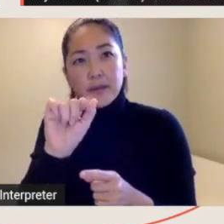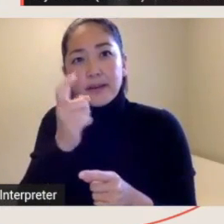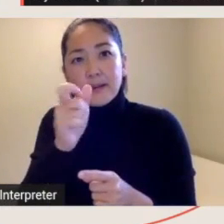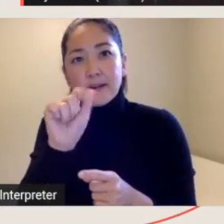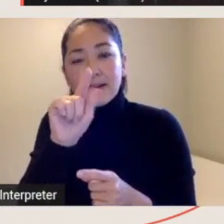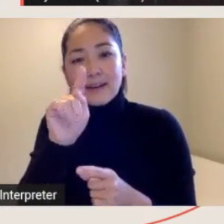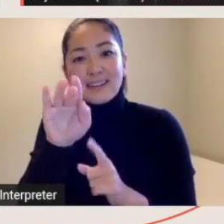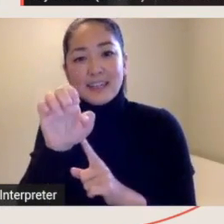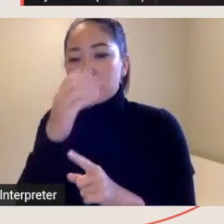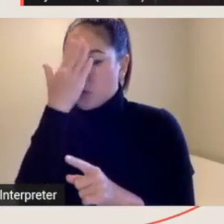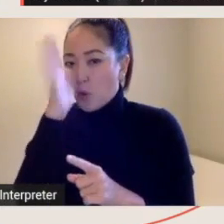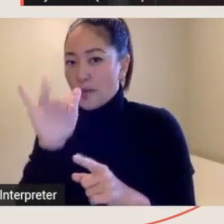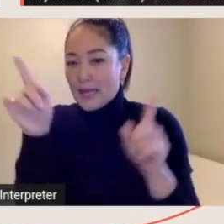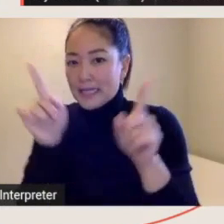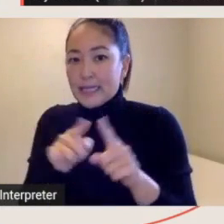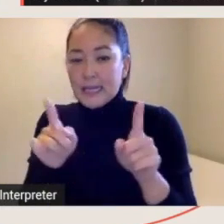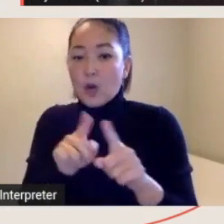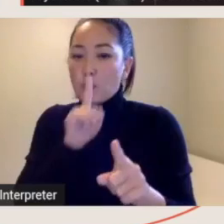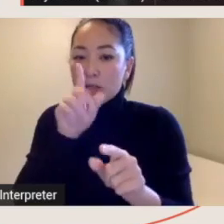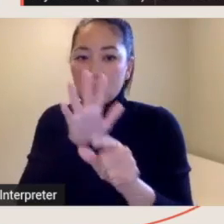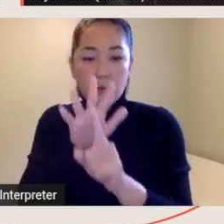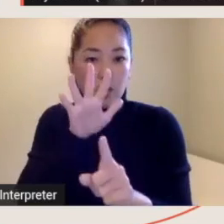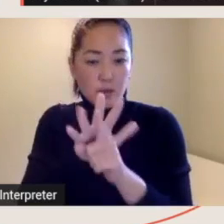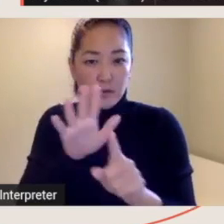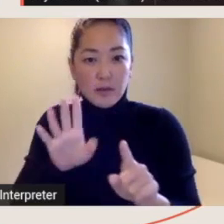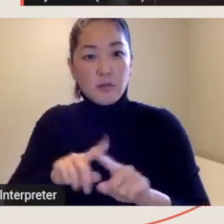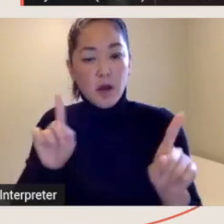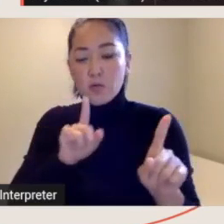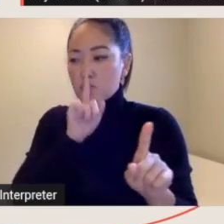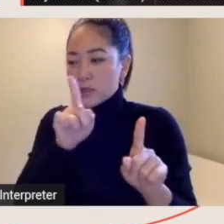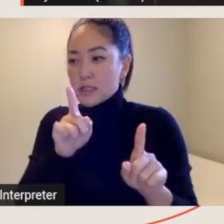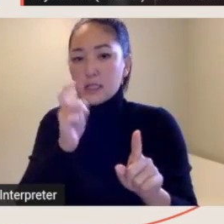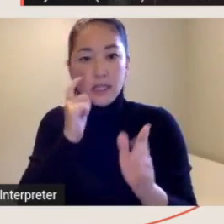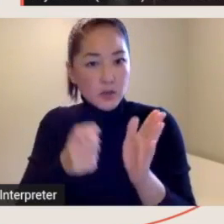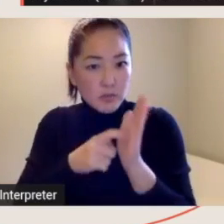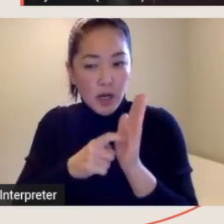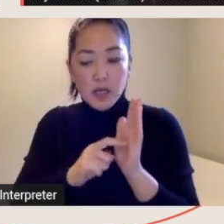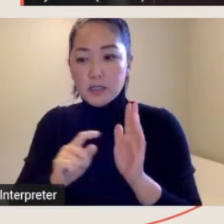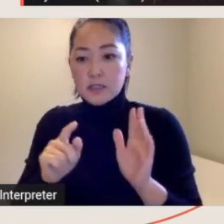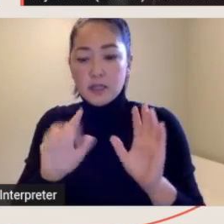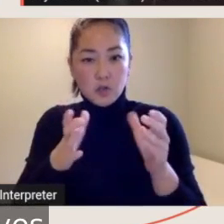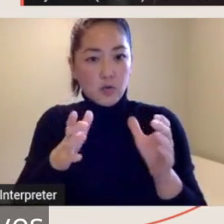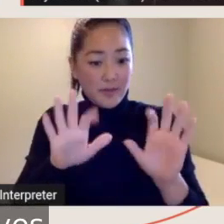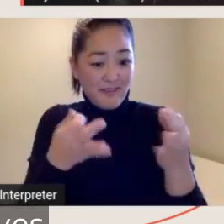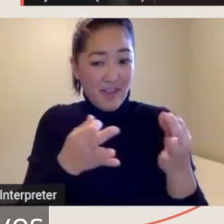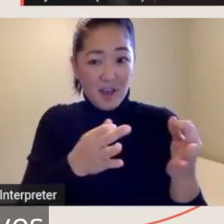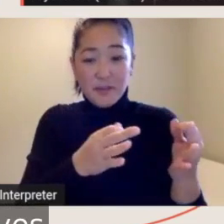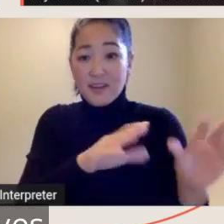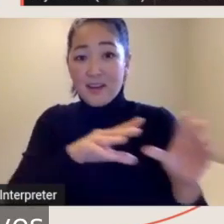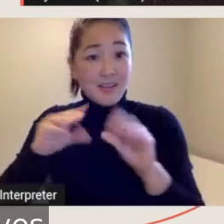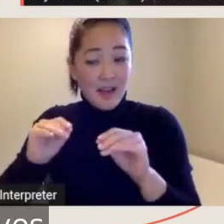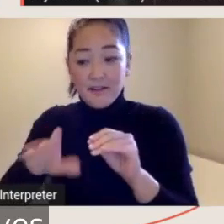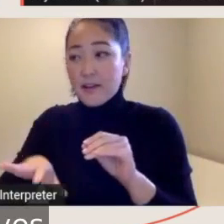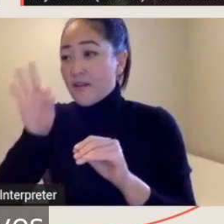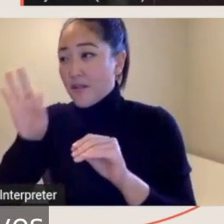India is quite big, but we were quite impressed by the fact that these people who left the movement found a place for